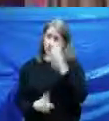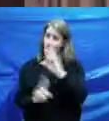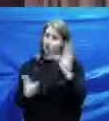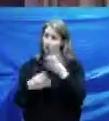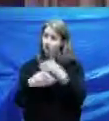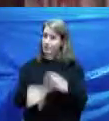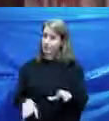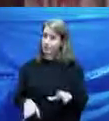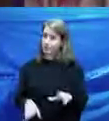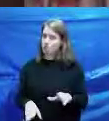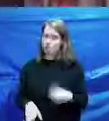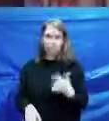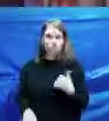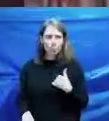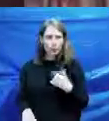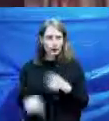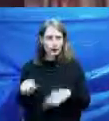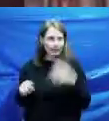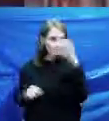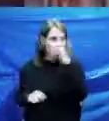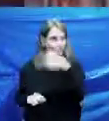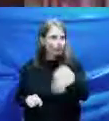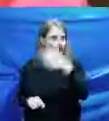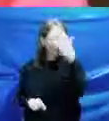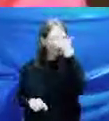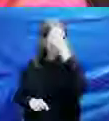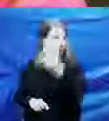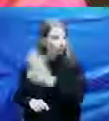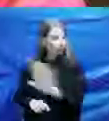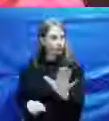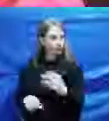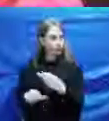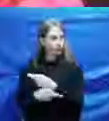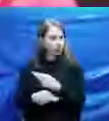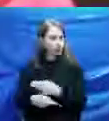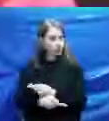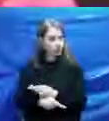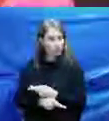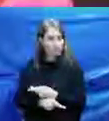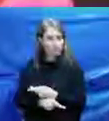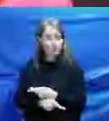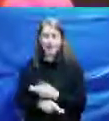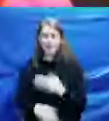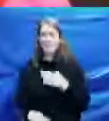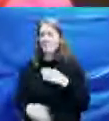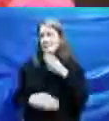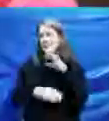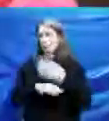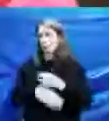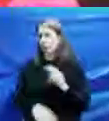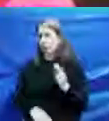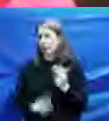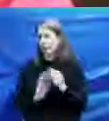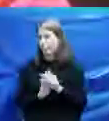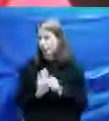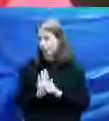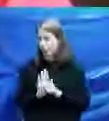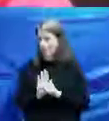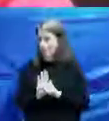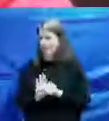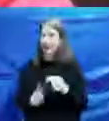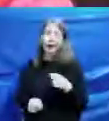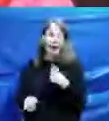like a whole new thing. You know, my daughter in third grade, I told her I was going to give her a gift and require her to know